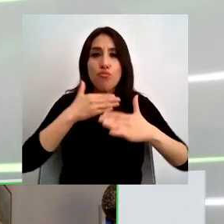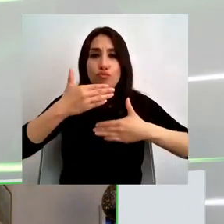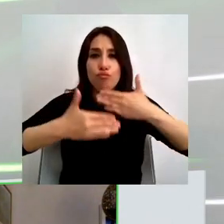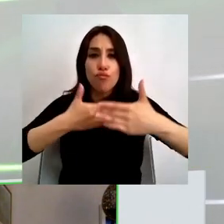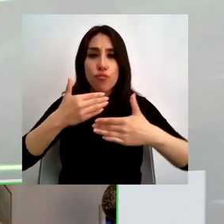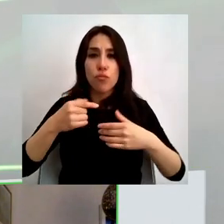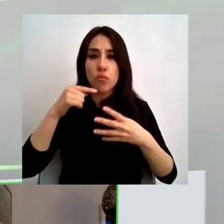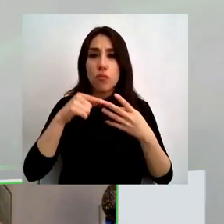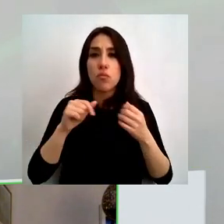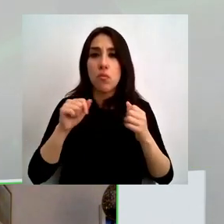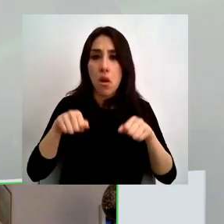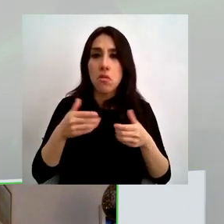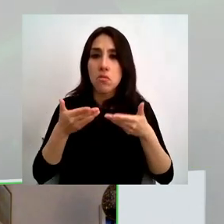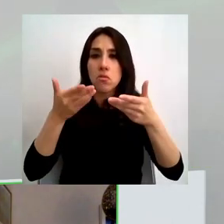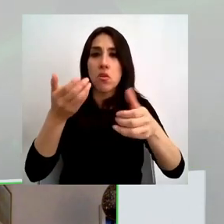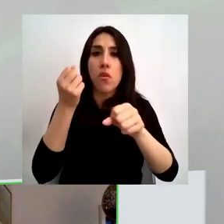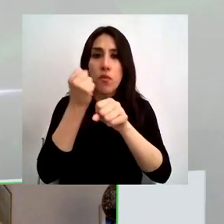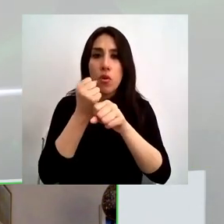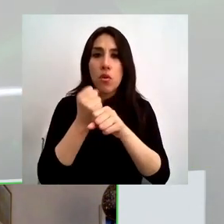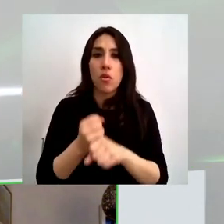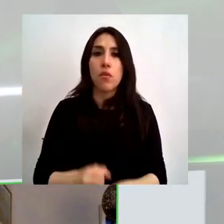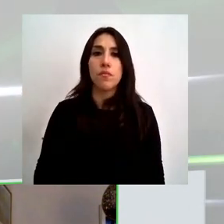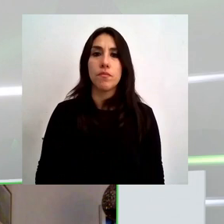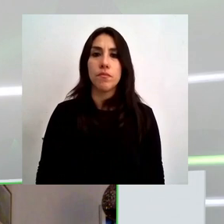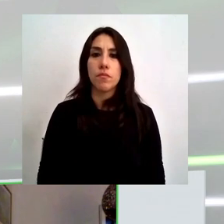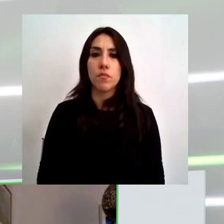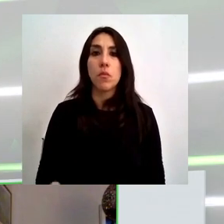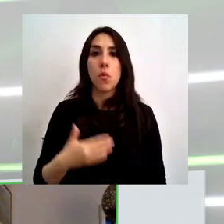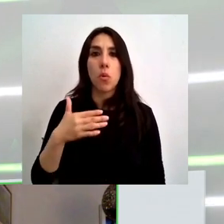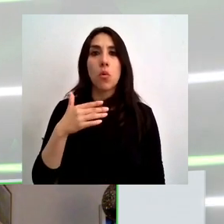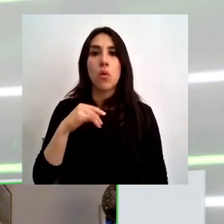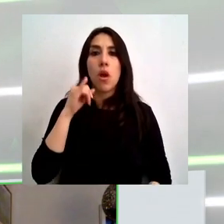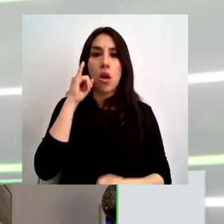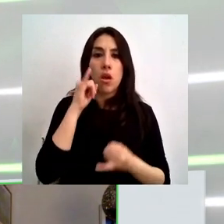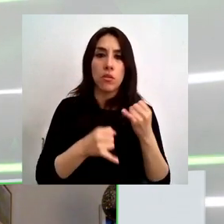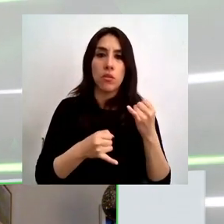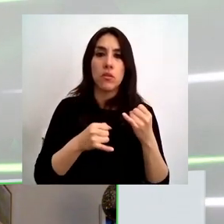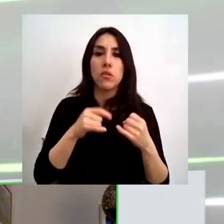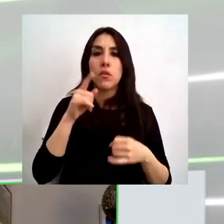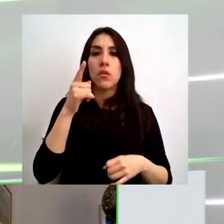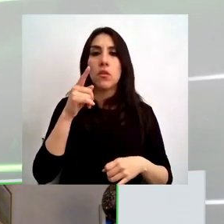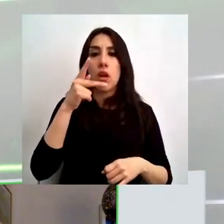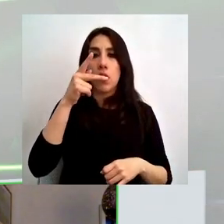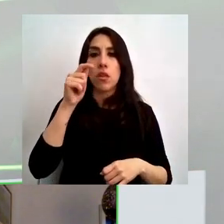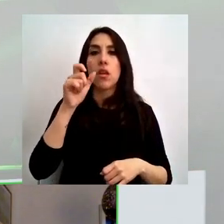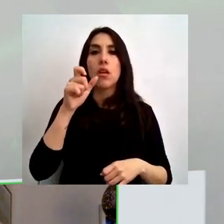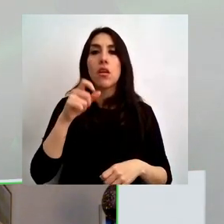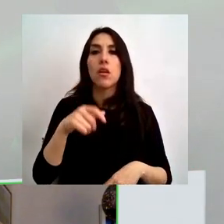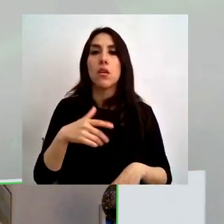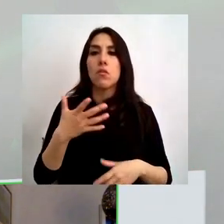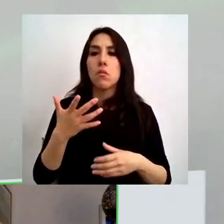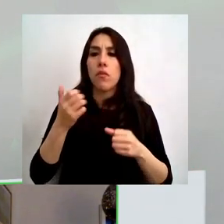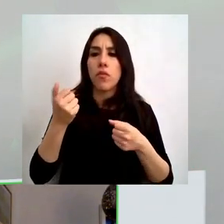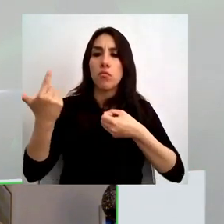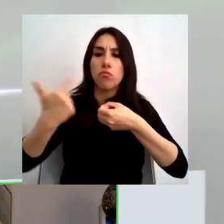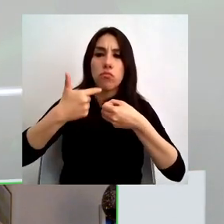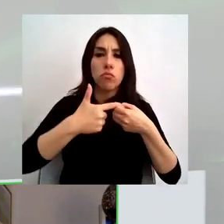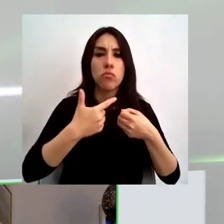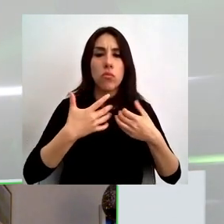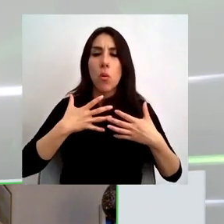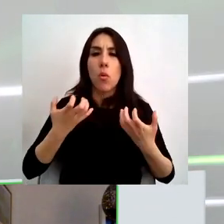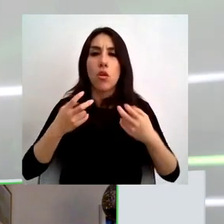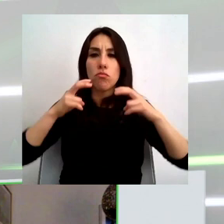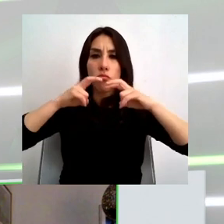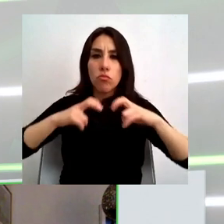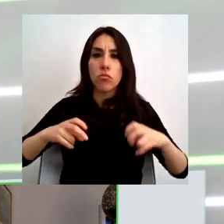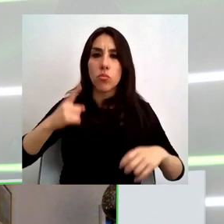Por último, Kate, si alguien finally, Kate, if someone from our audience would